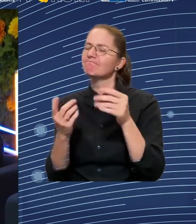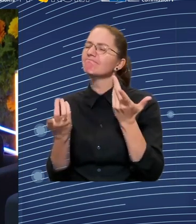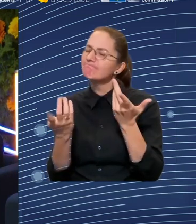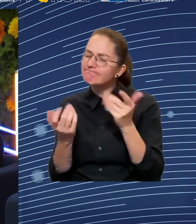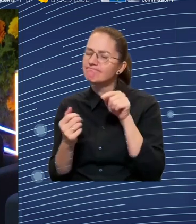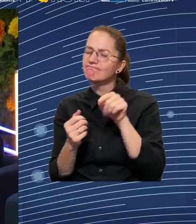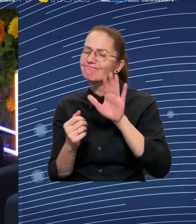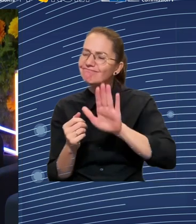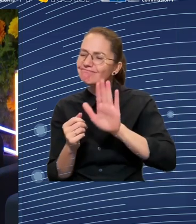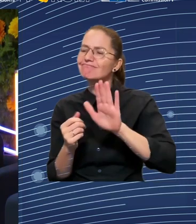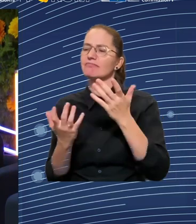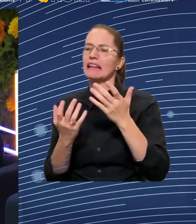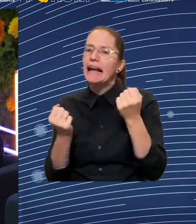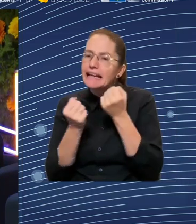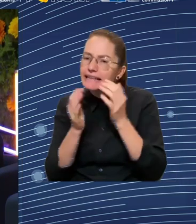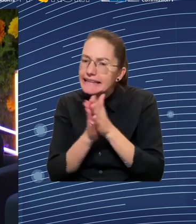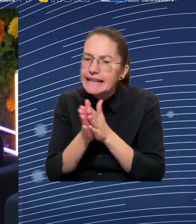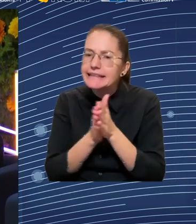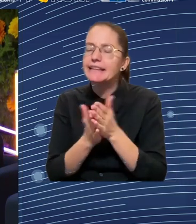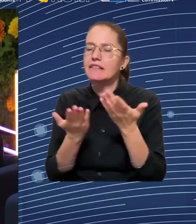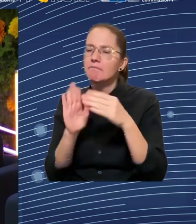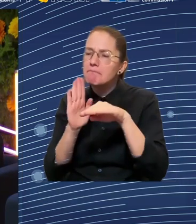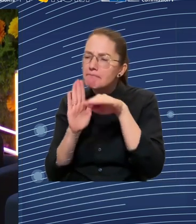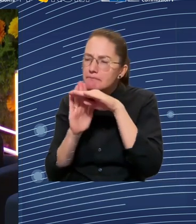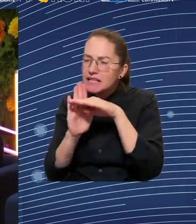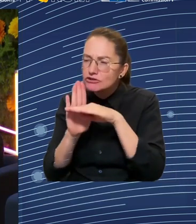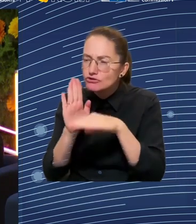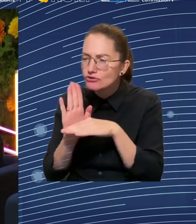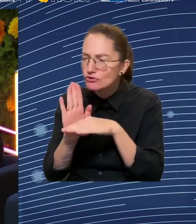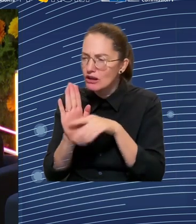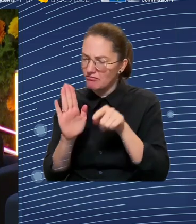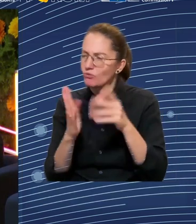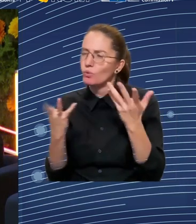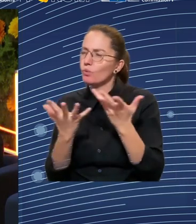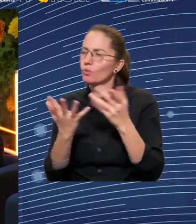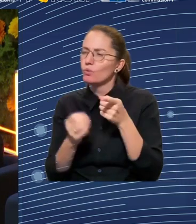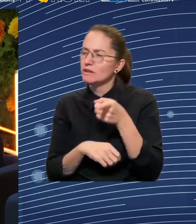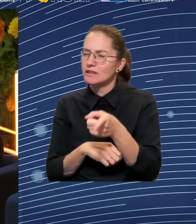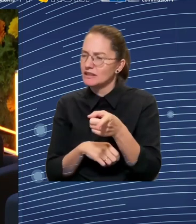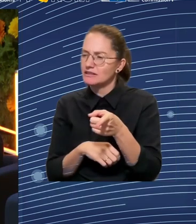and make them more attractive by improving, for instance, the working conditions?